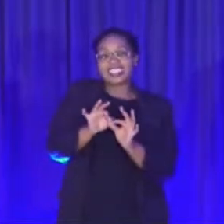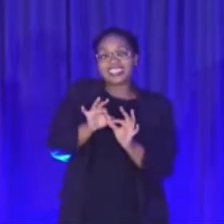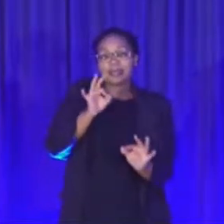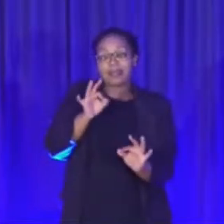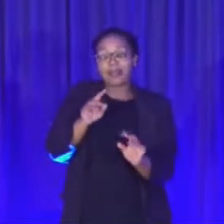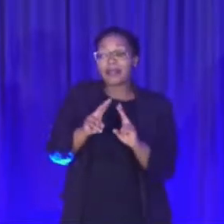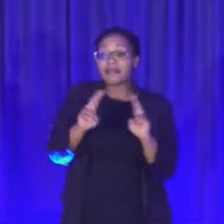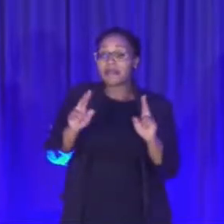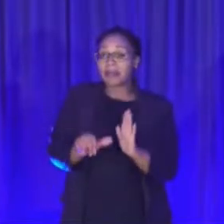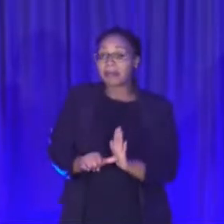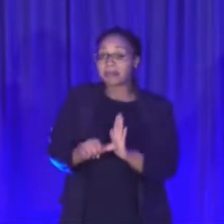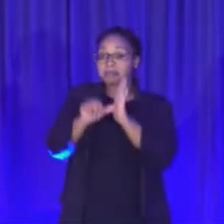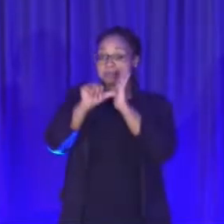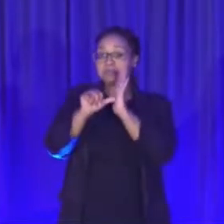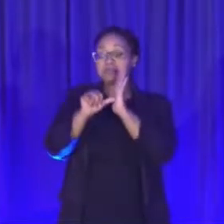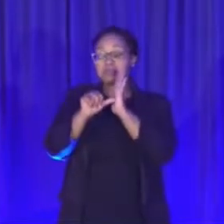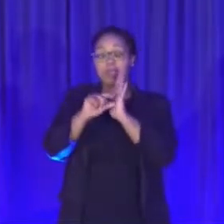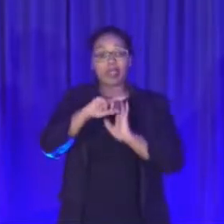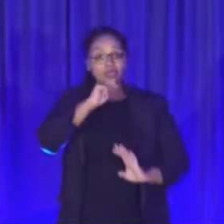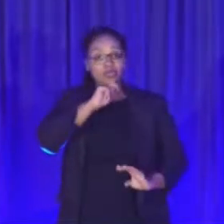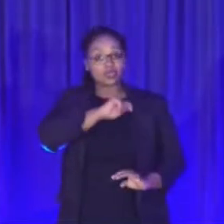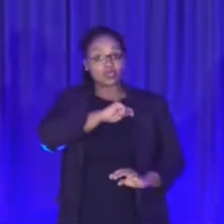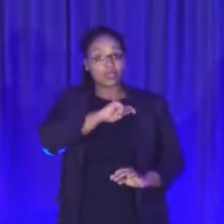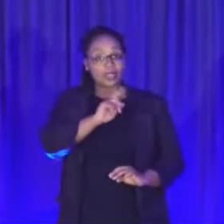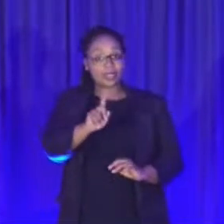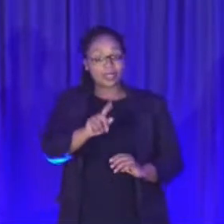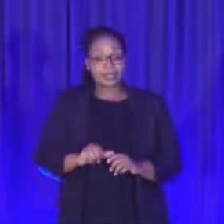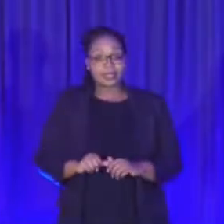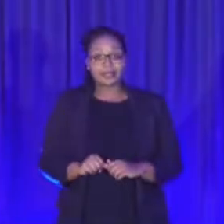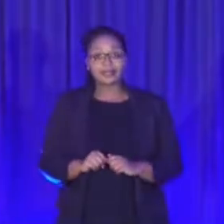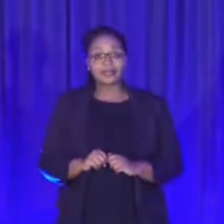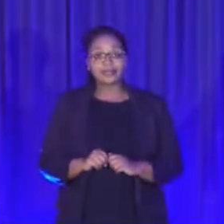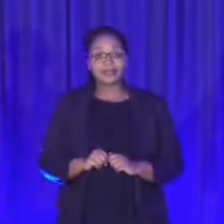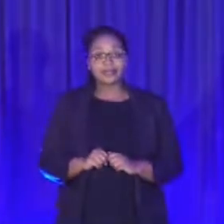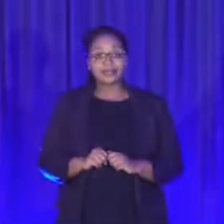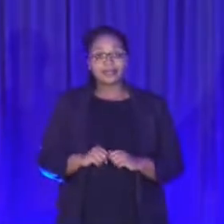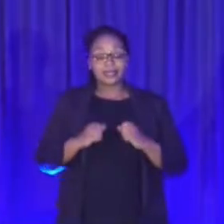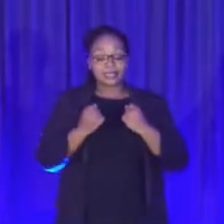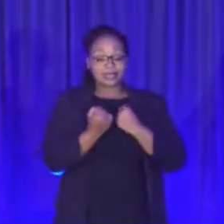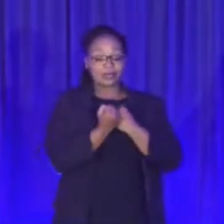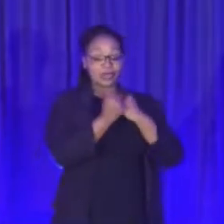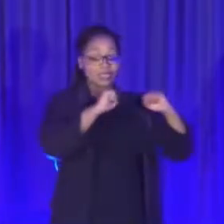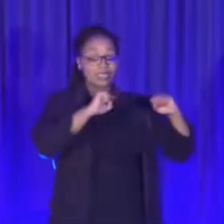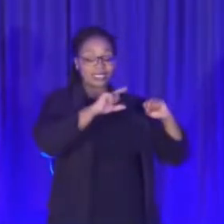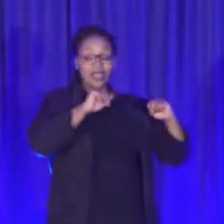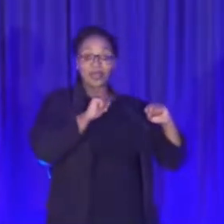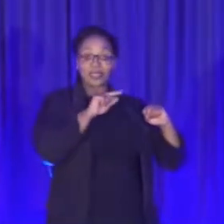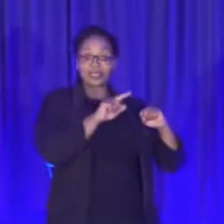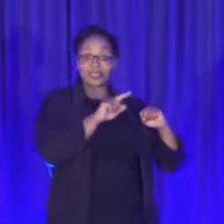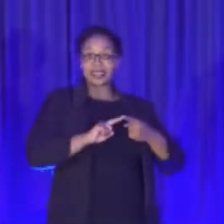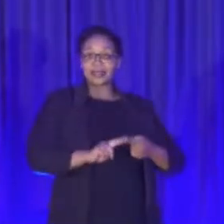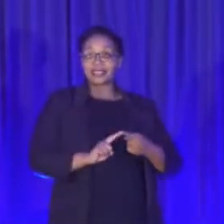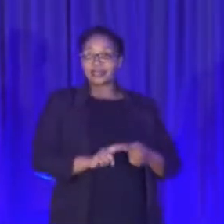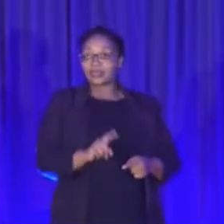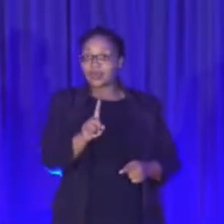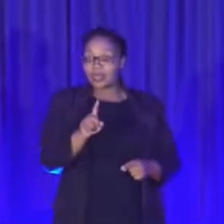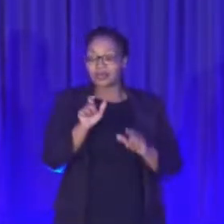fundamental and powerful truth. The strength of our democracy depends on